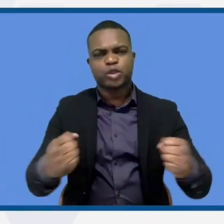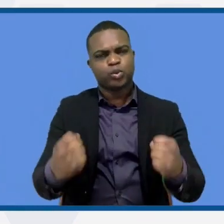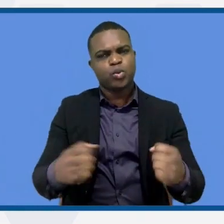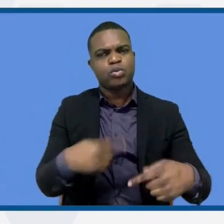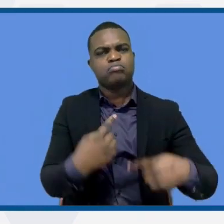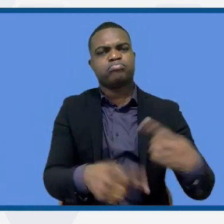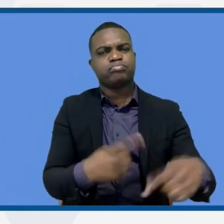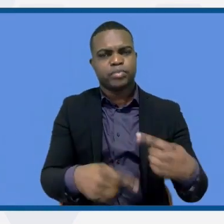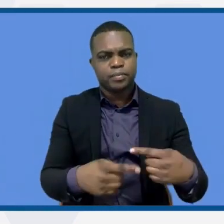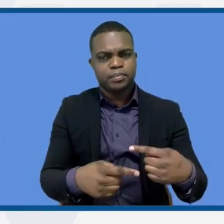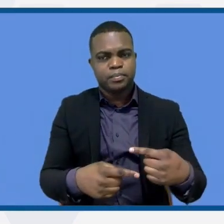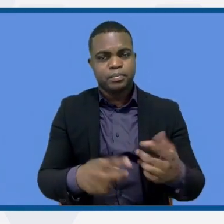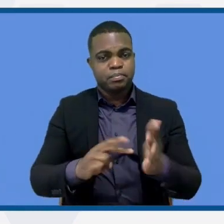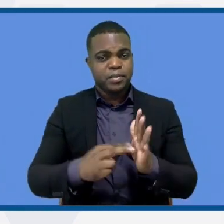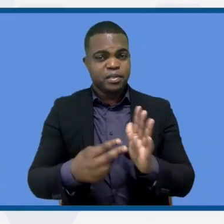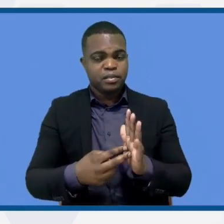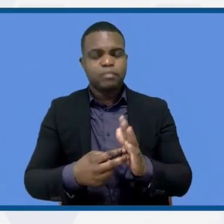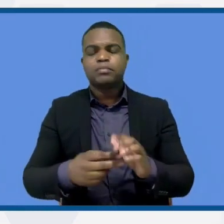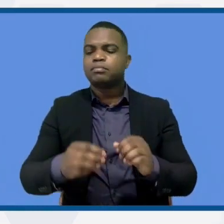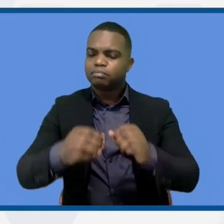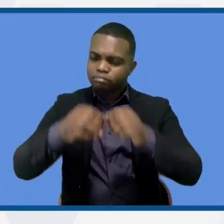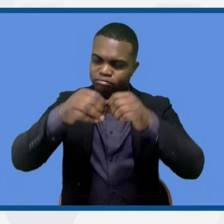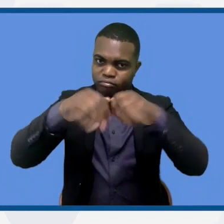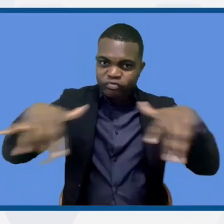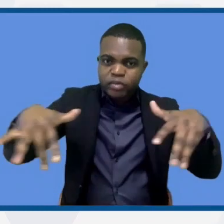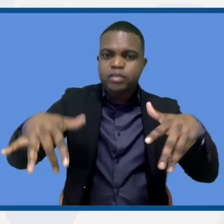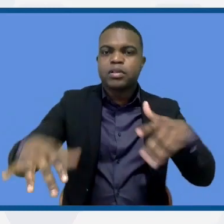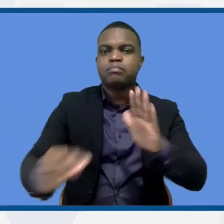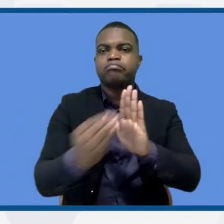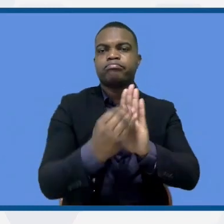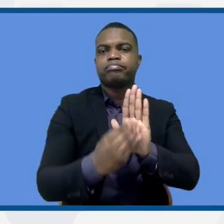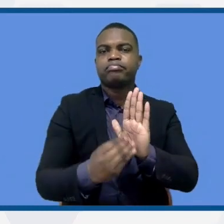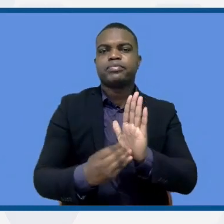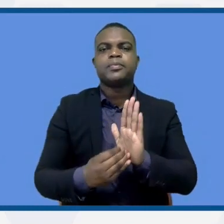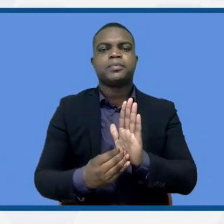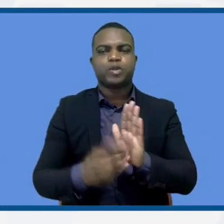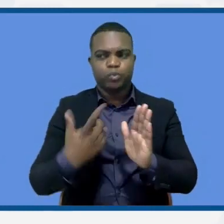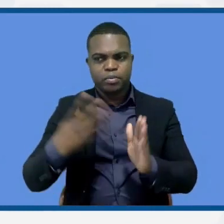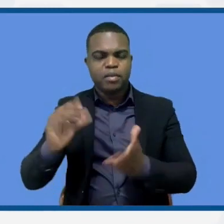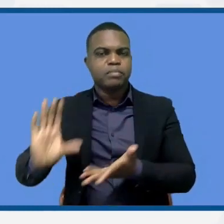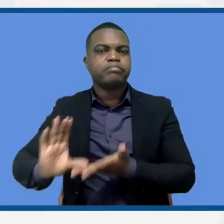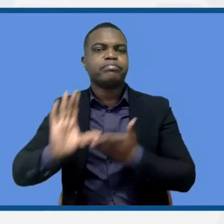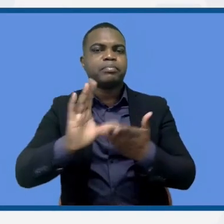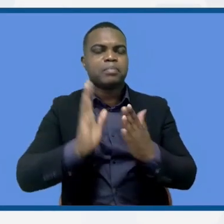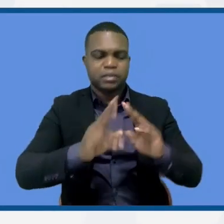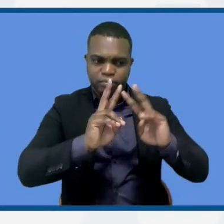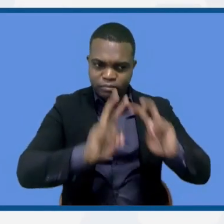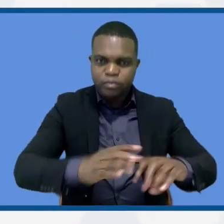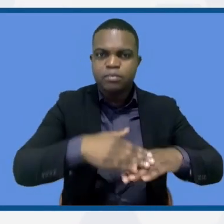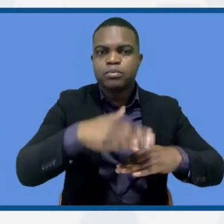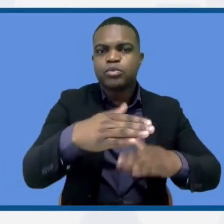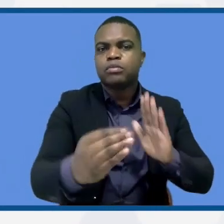handbook for implementation that provides practical guidance for increasing infrastructure resilience, as well as